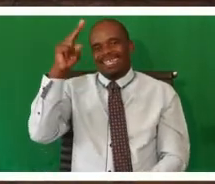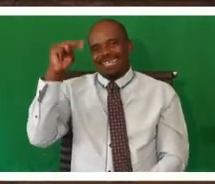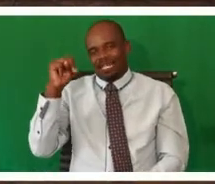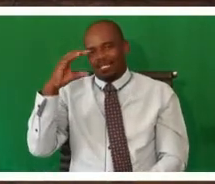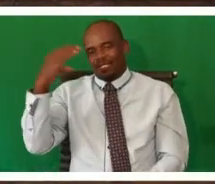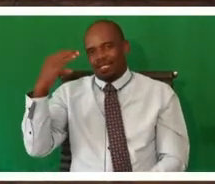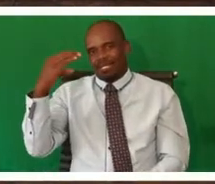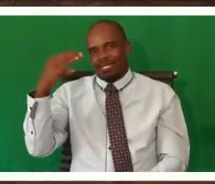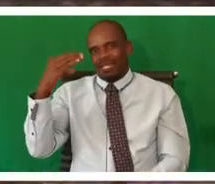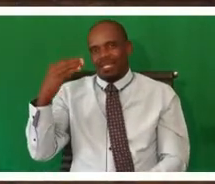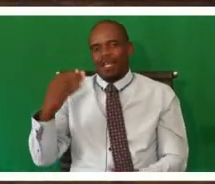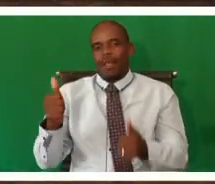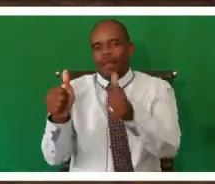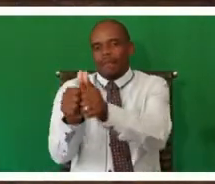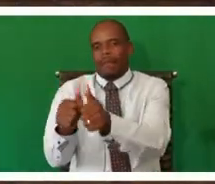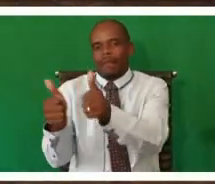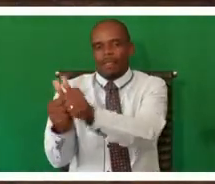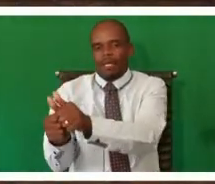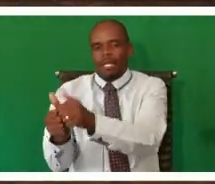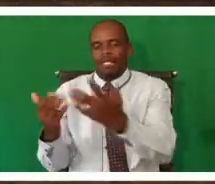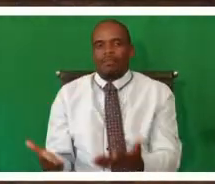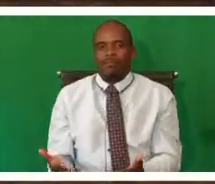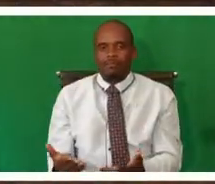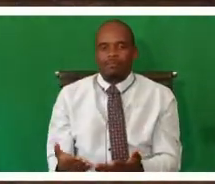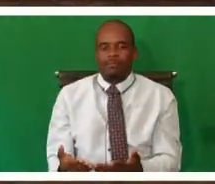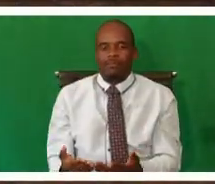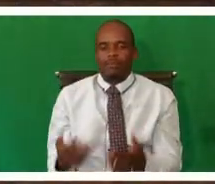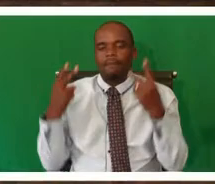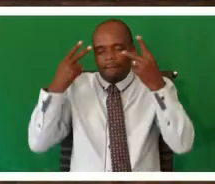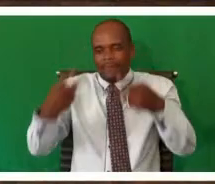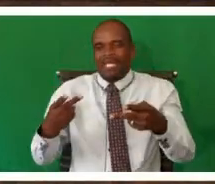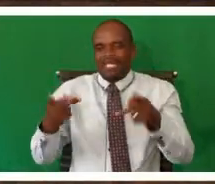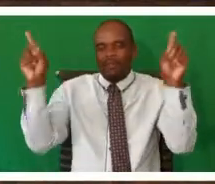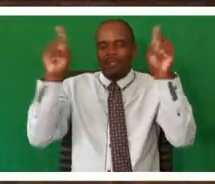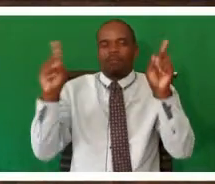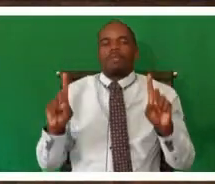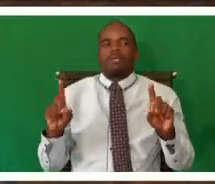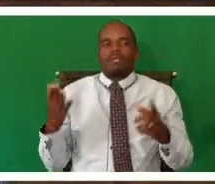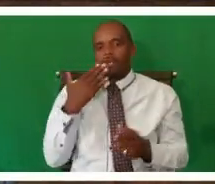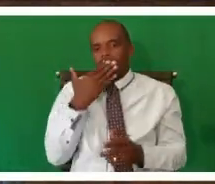all our special guests, viewers and listeners.